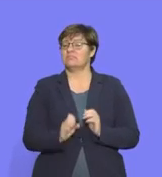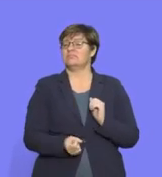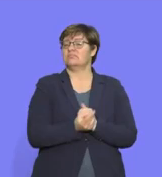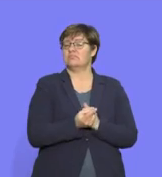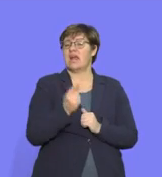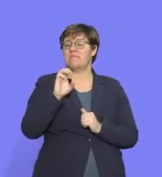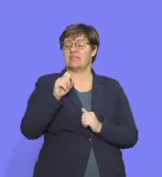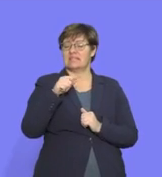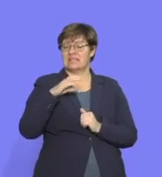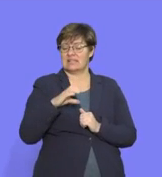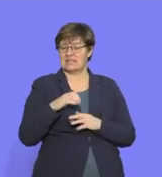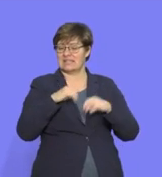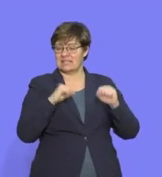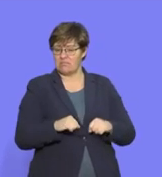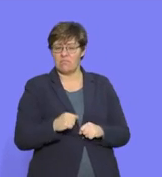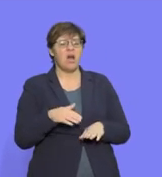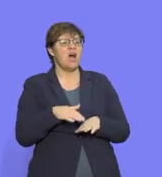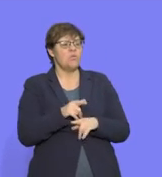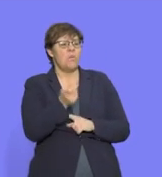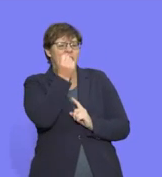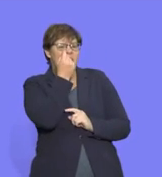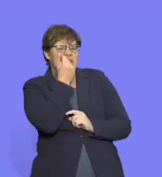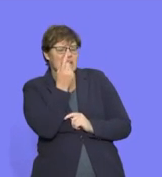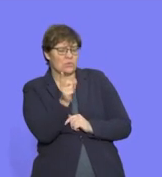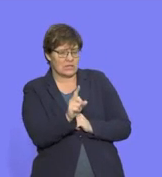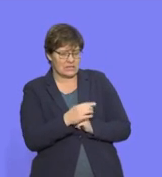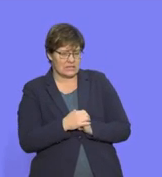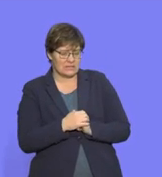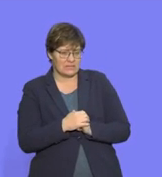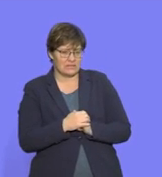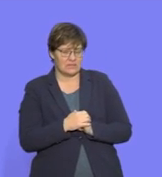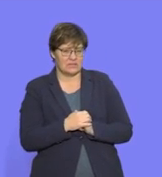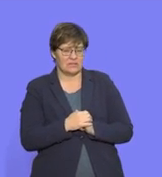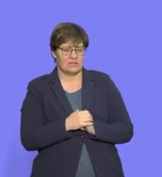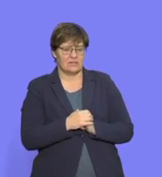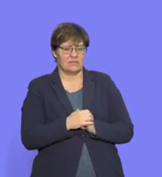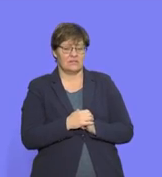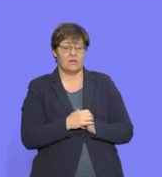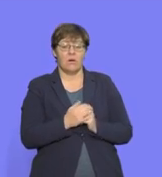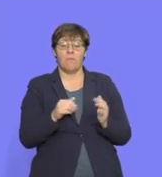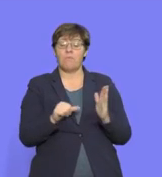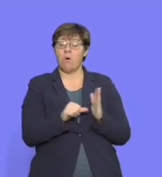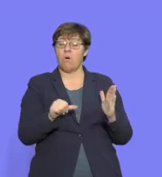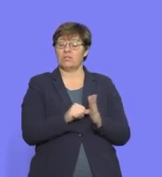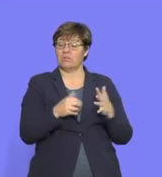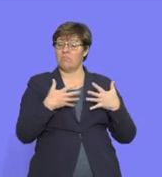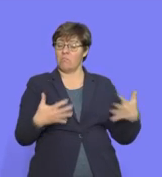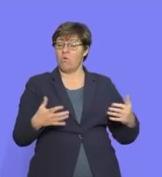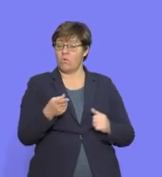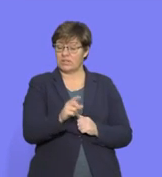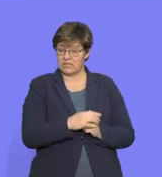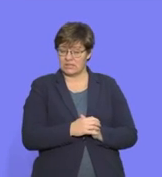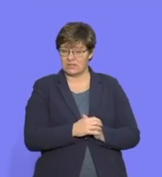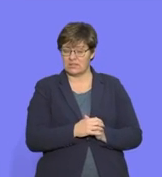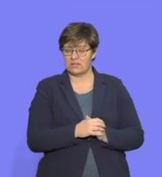it comes to the lymphatic system, basically what you need to understand is the following. And the most important thing